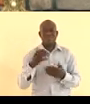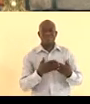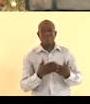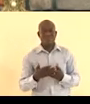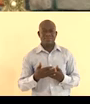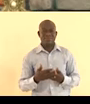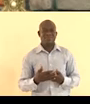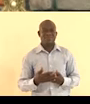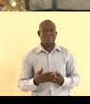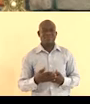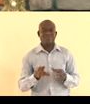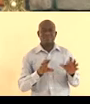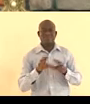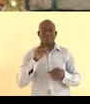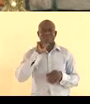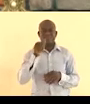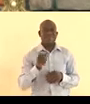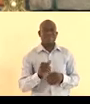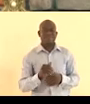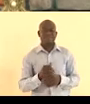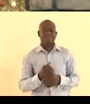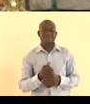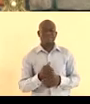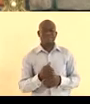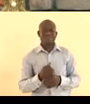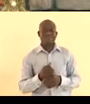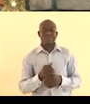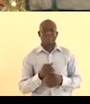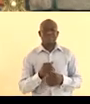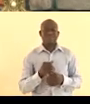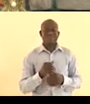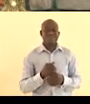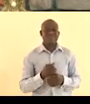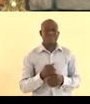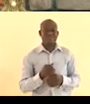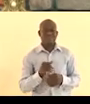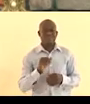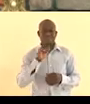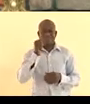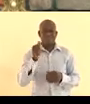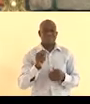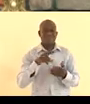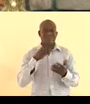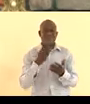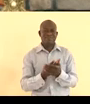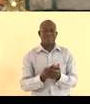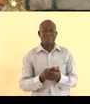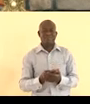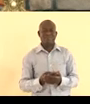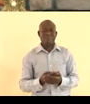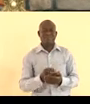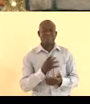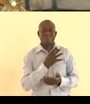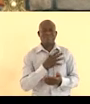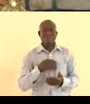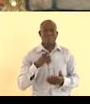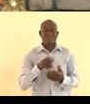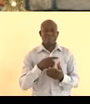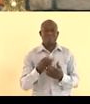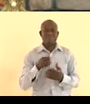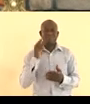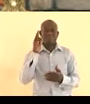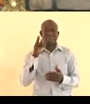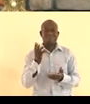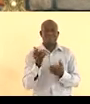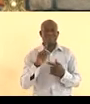son did not, there was an exam, his son did not pass well or something, and then